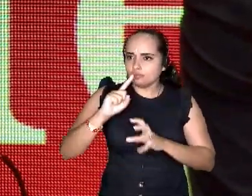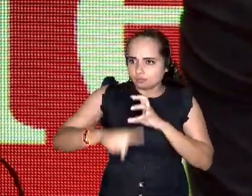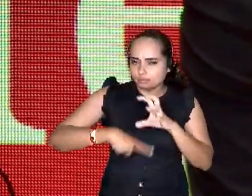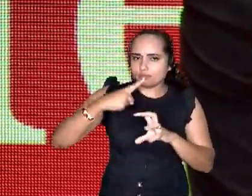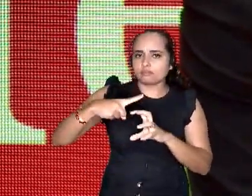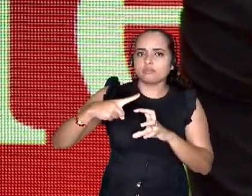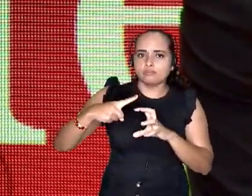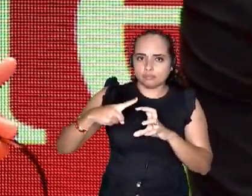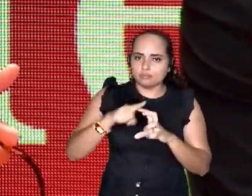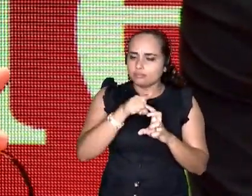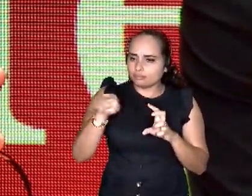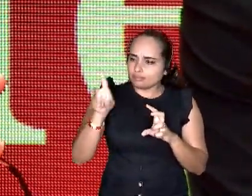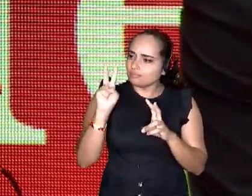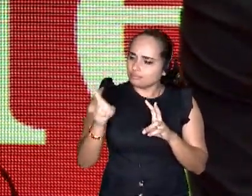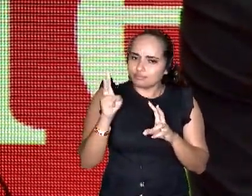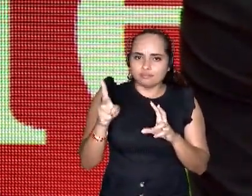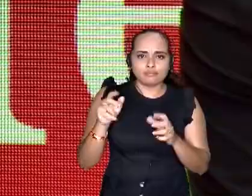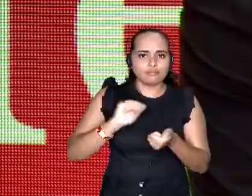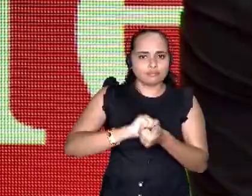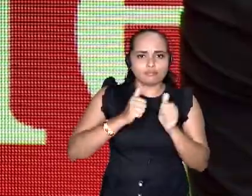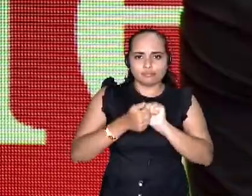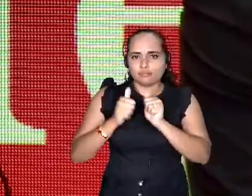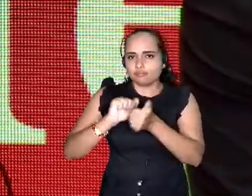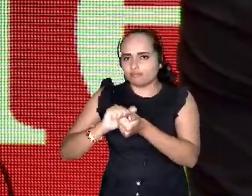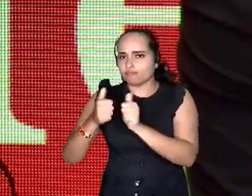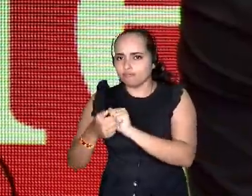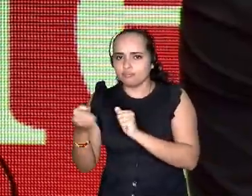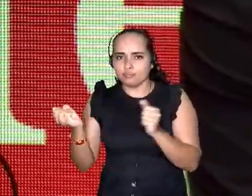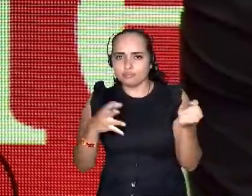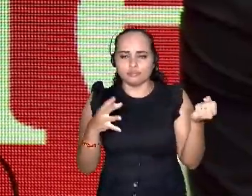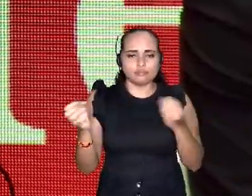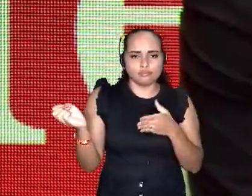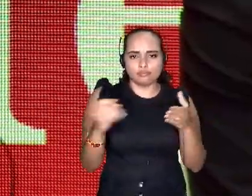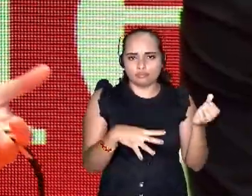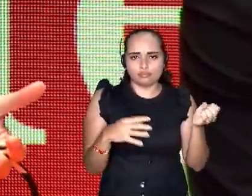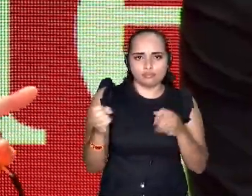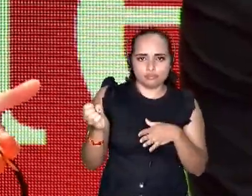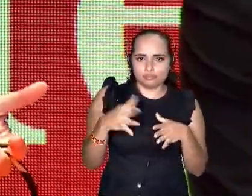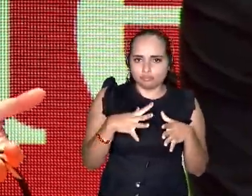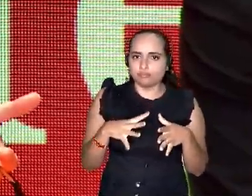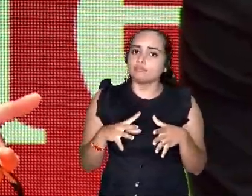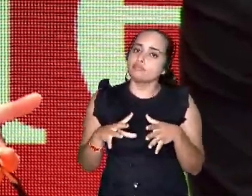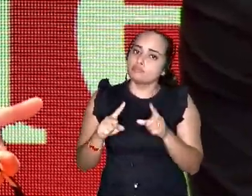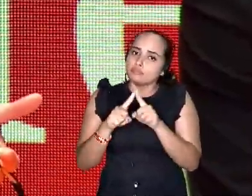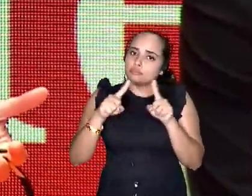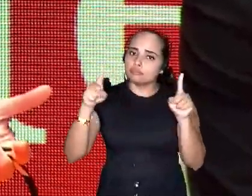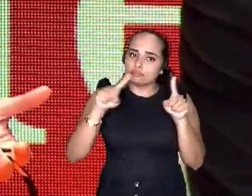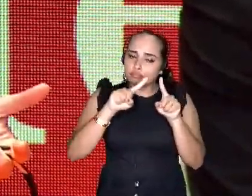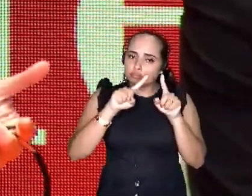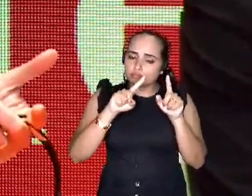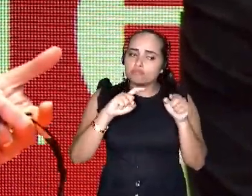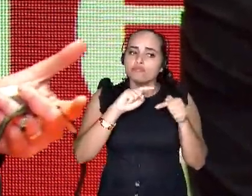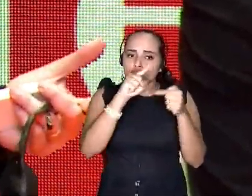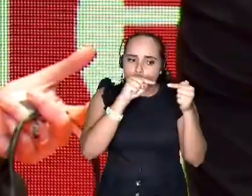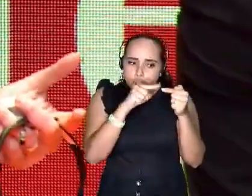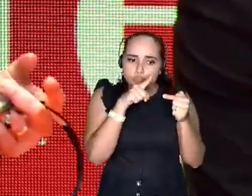transfer pricing. The biggest areas of double taxation has been transfer pricing. But also the most value has been created by transfer